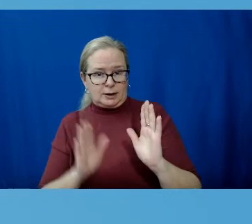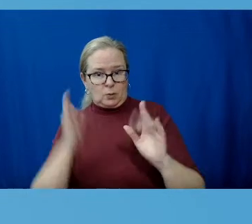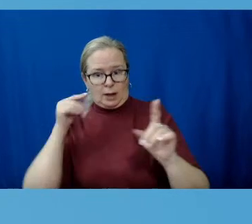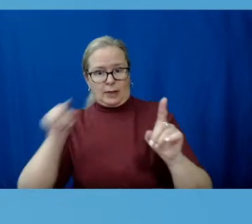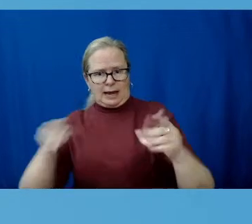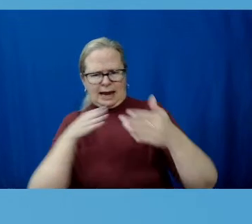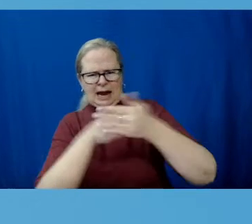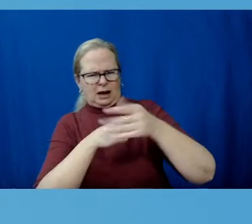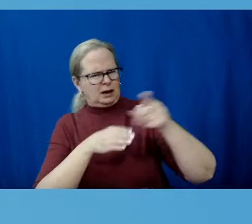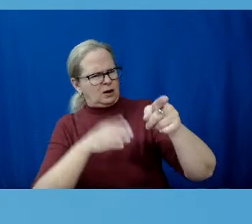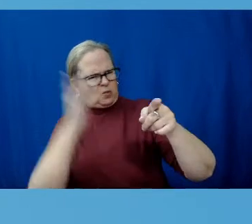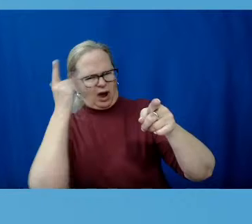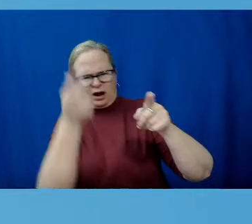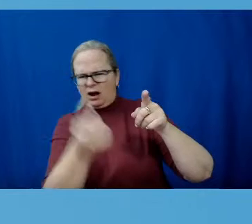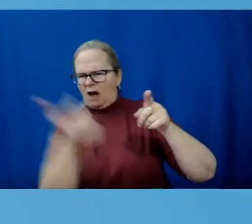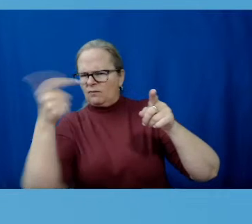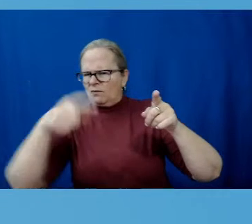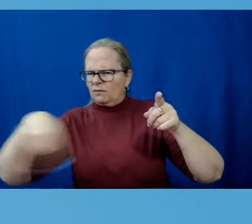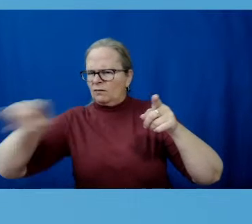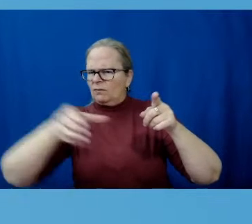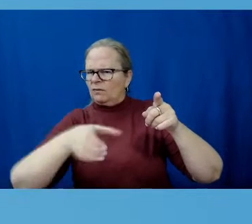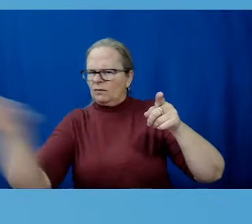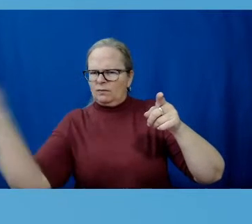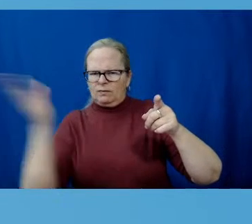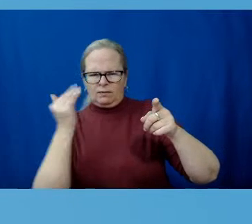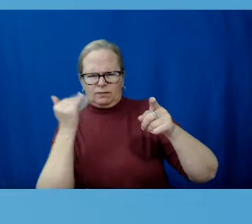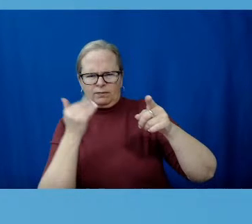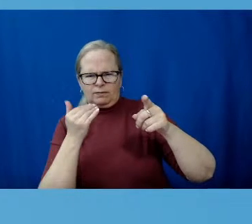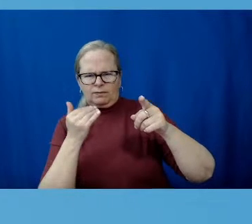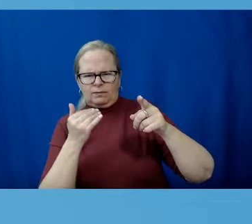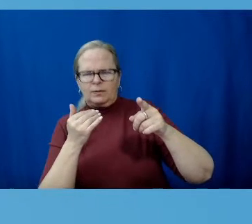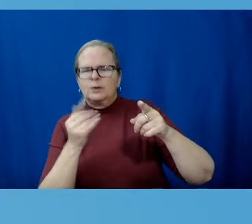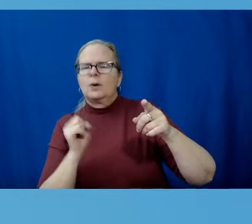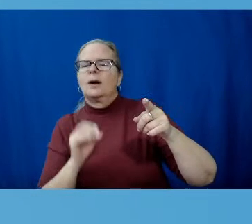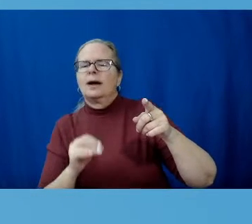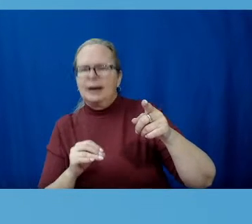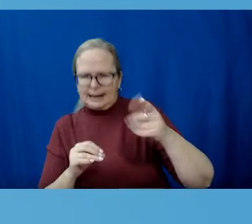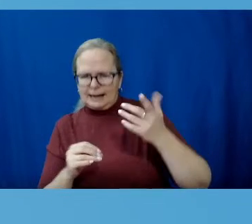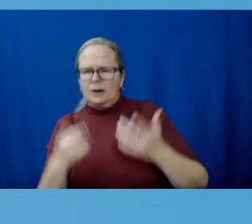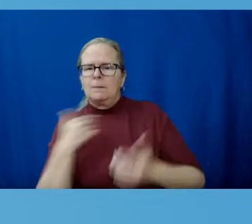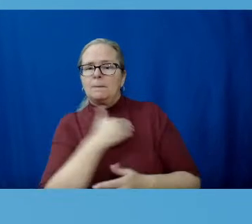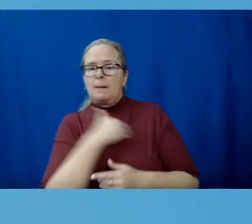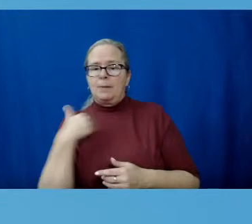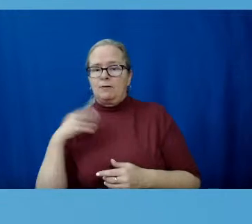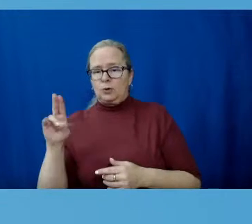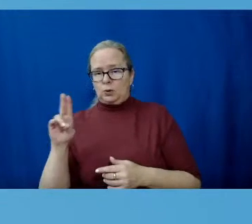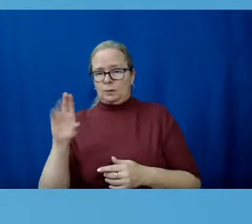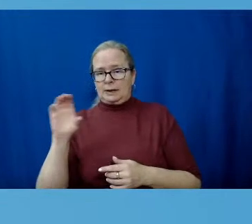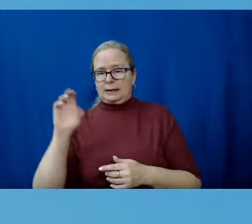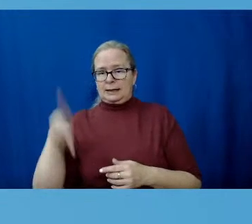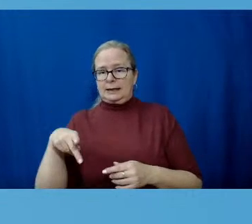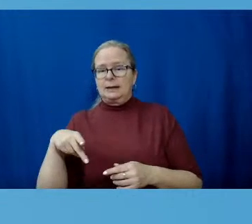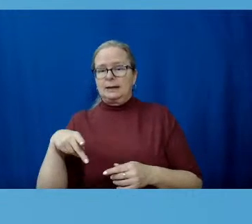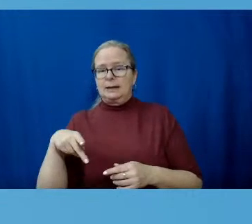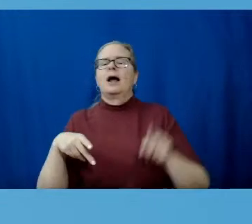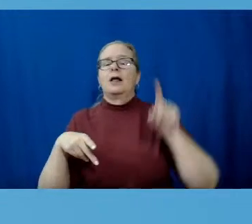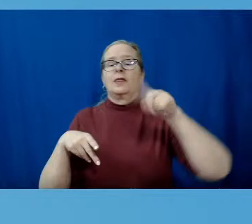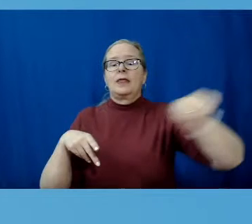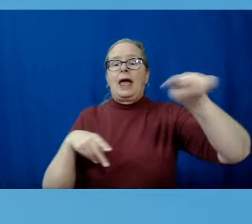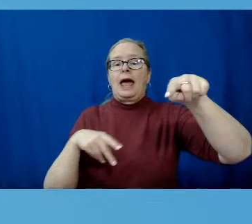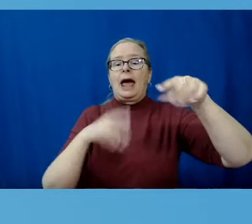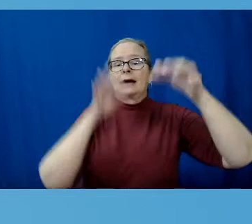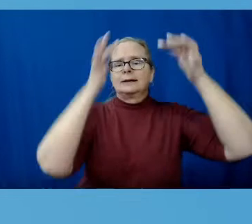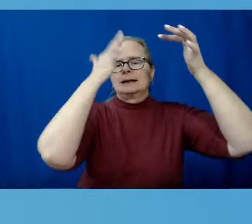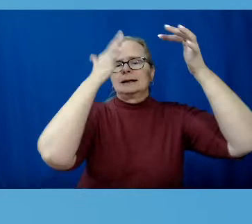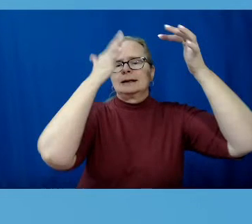who describe themselves as a grassroots party. He did stage manage the AGM back in the